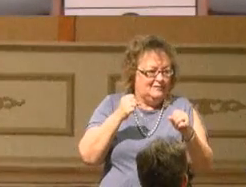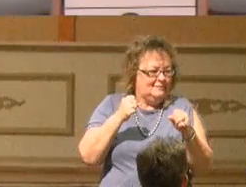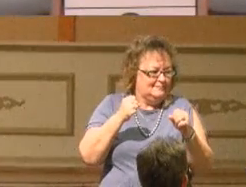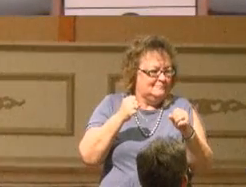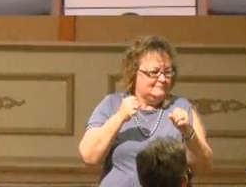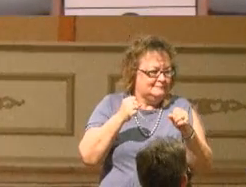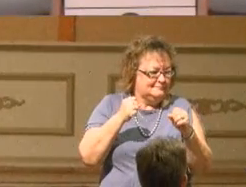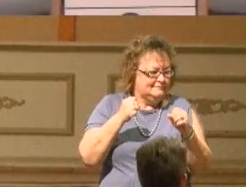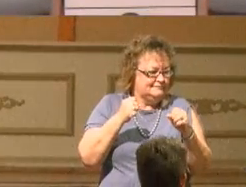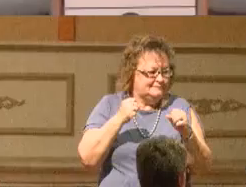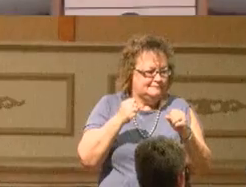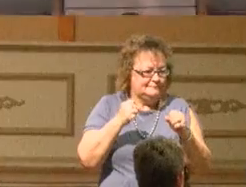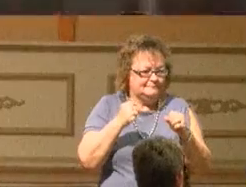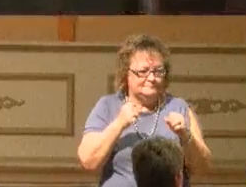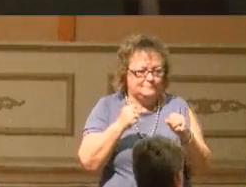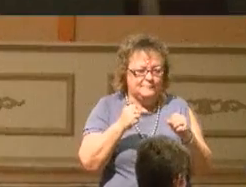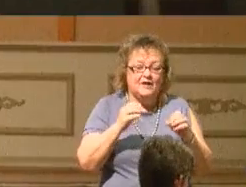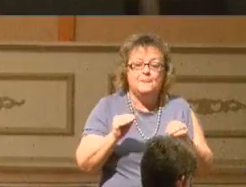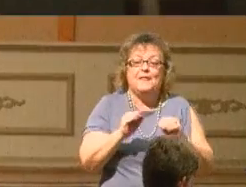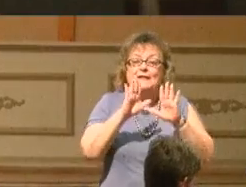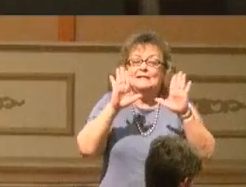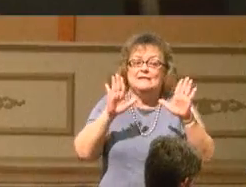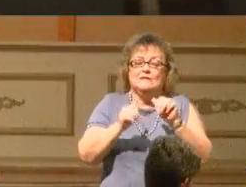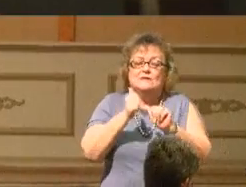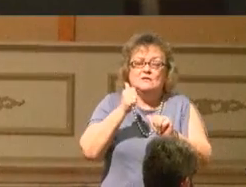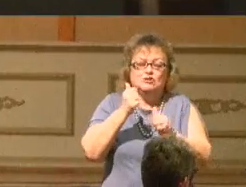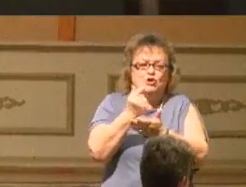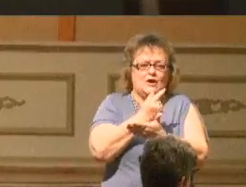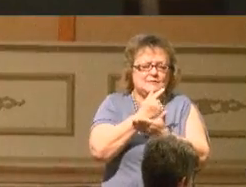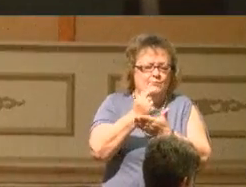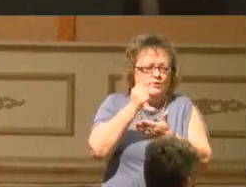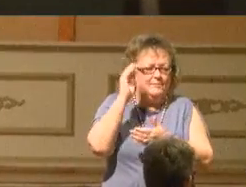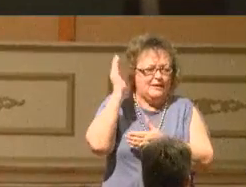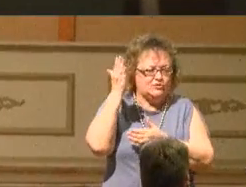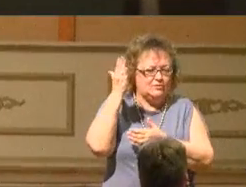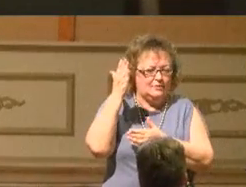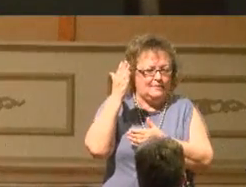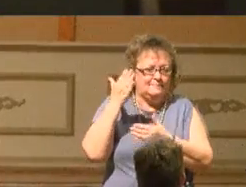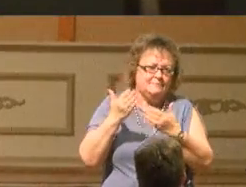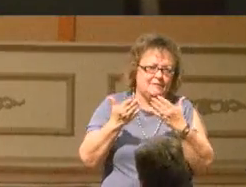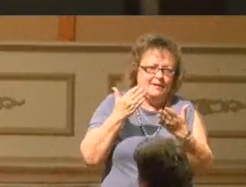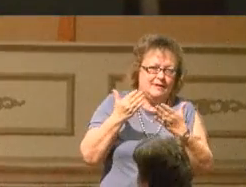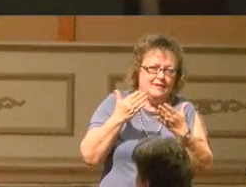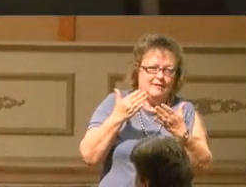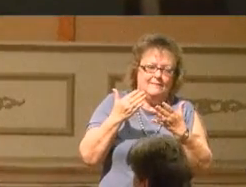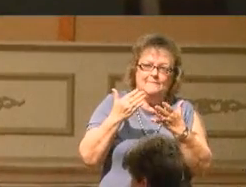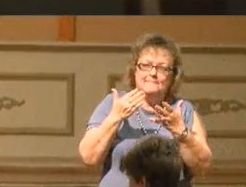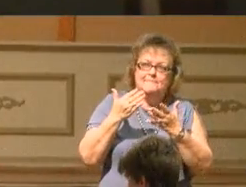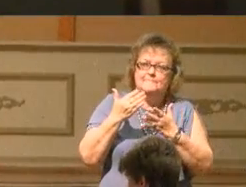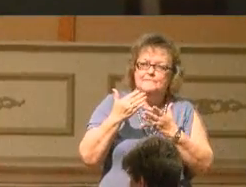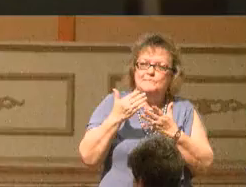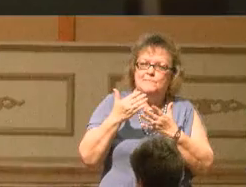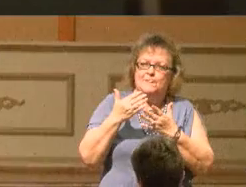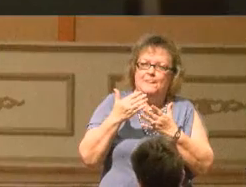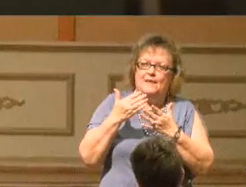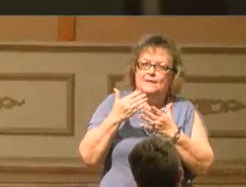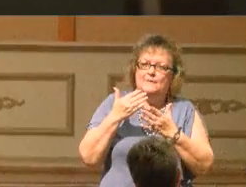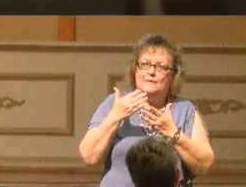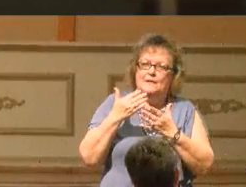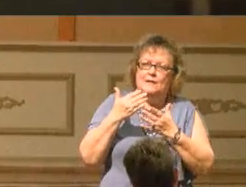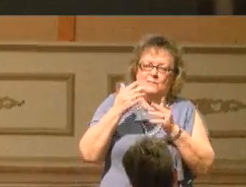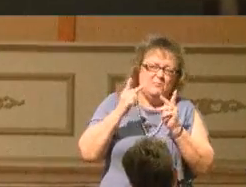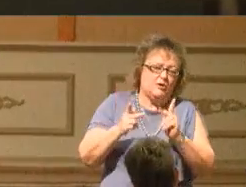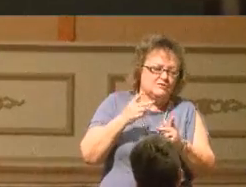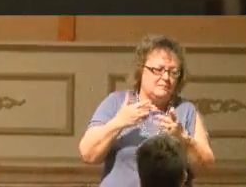The clearest gospel message. It could be rivaled. A person